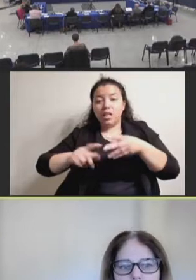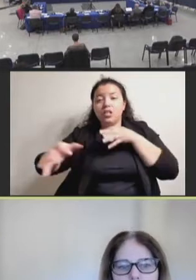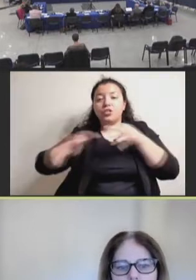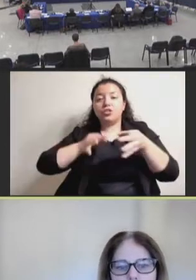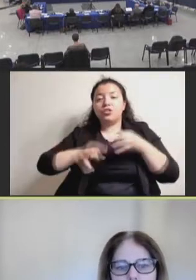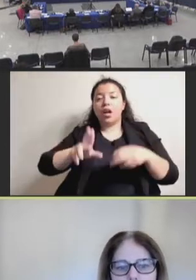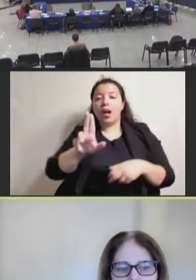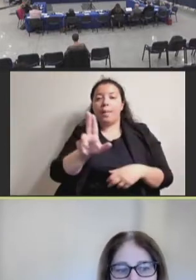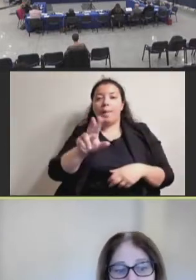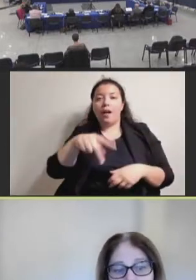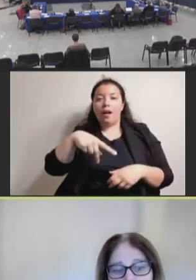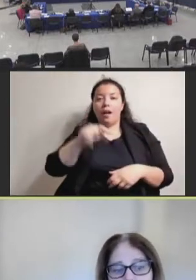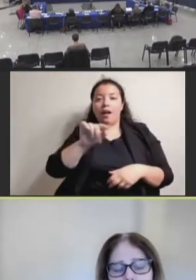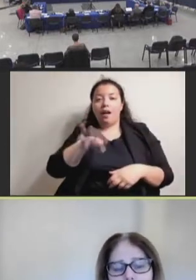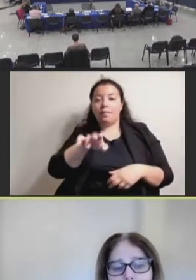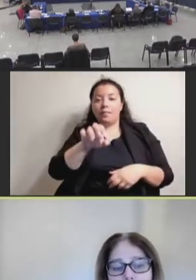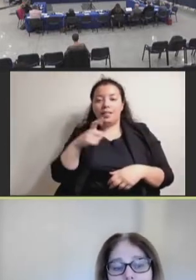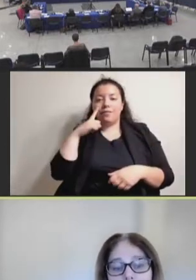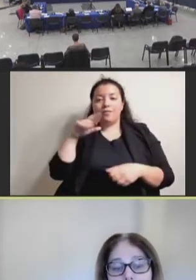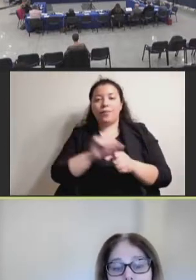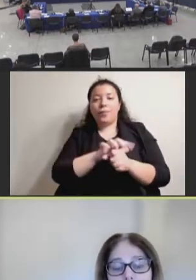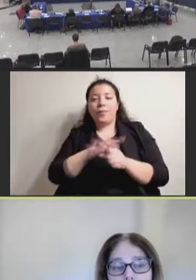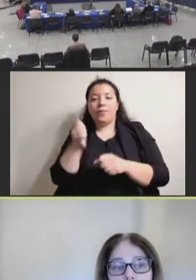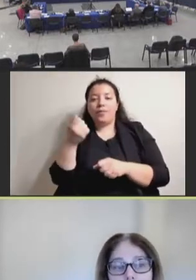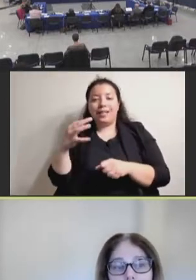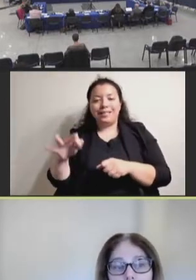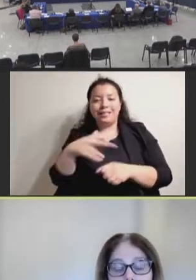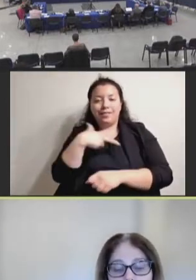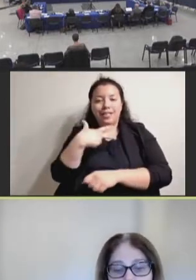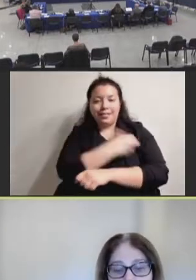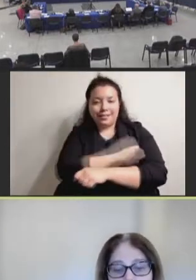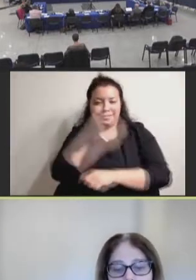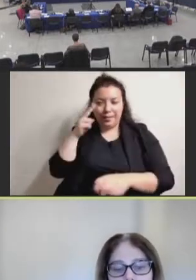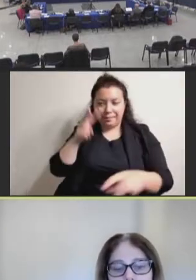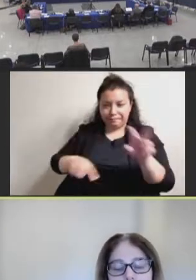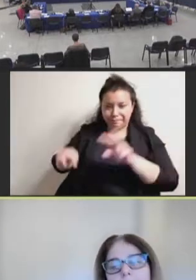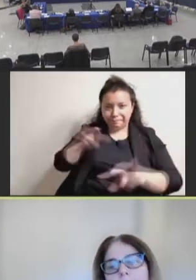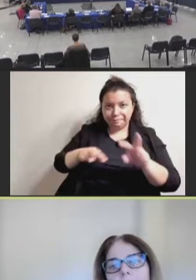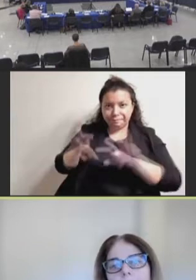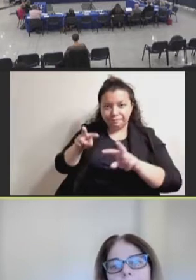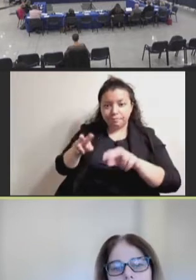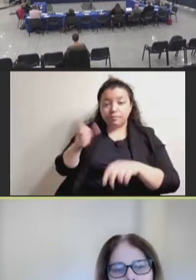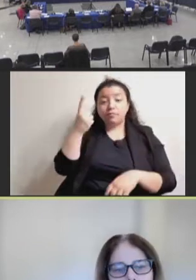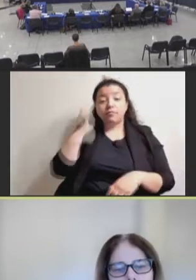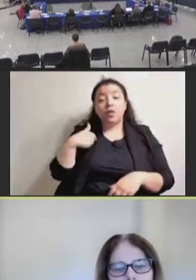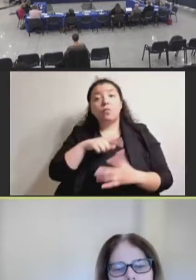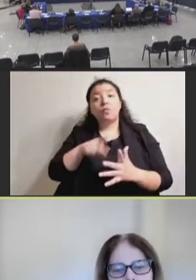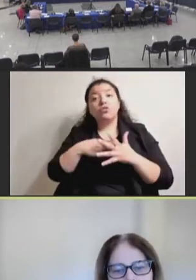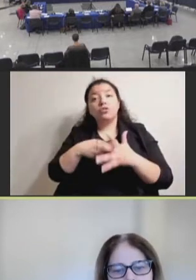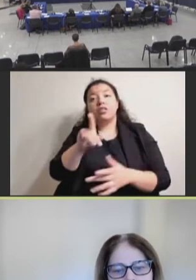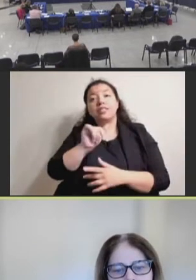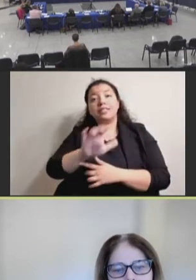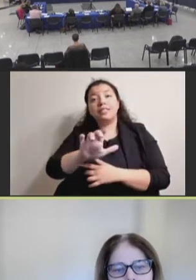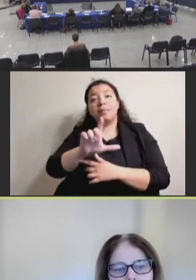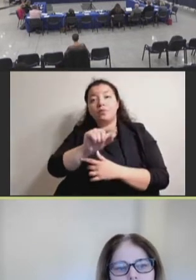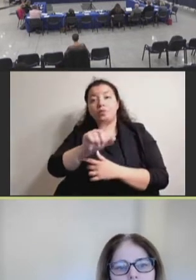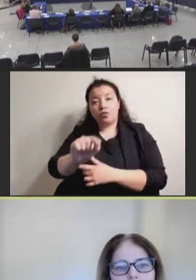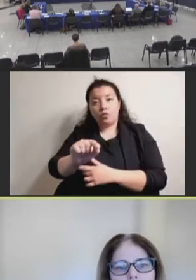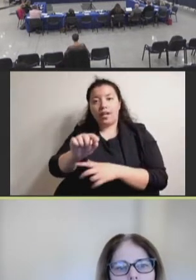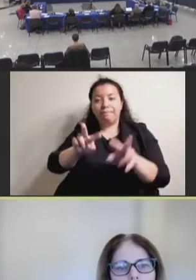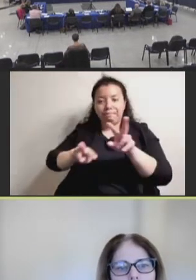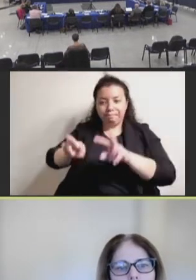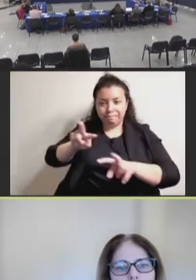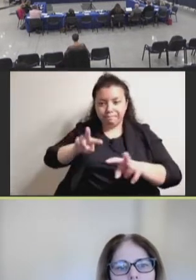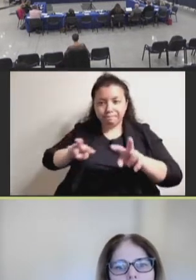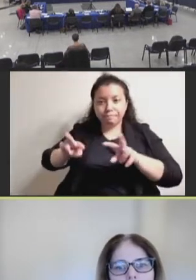the VSD members. Now, we began surveillance in December 2020. Next slide. Now, I'd like